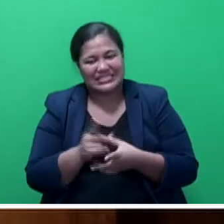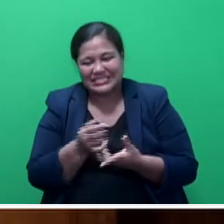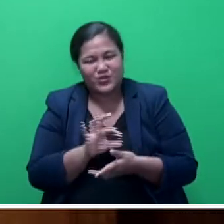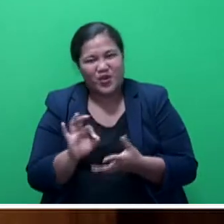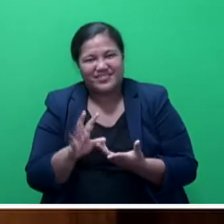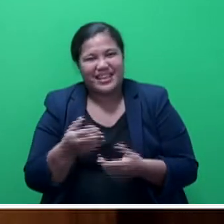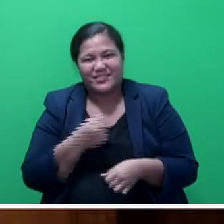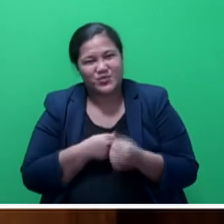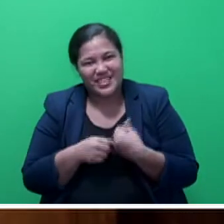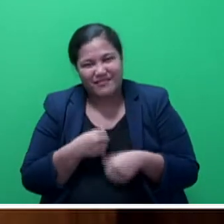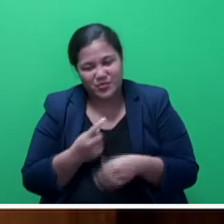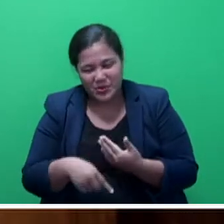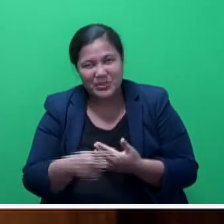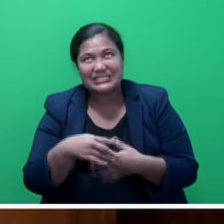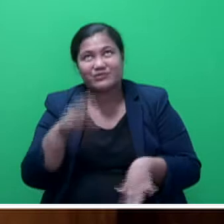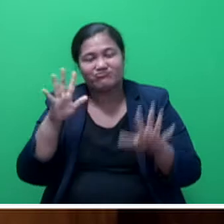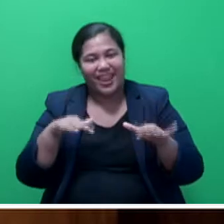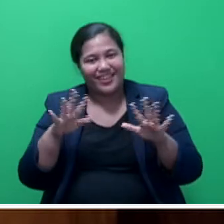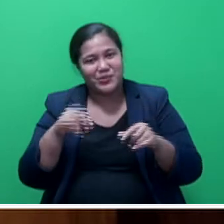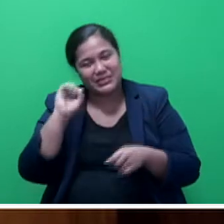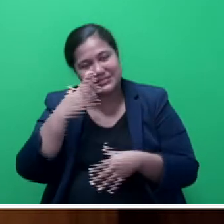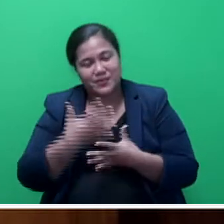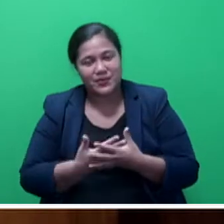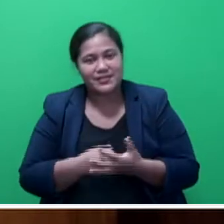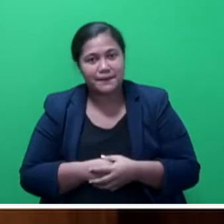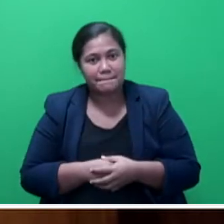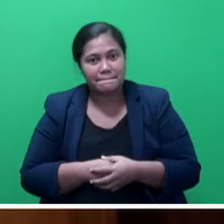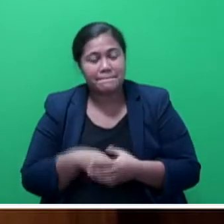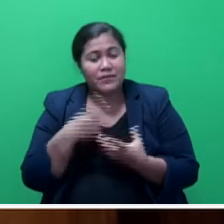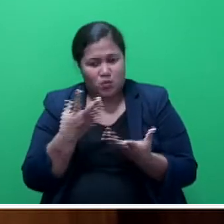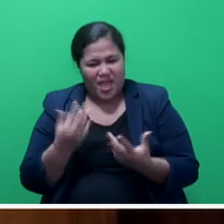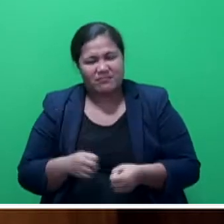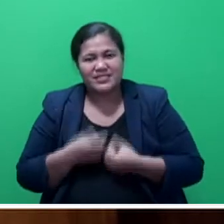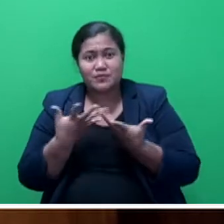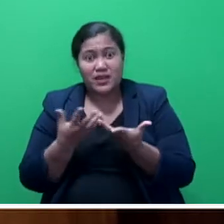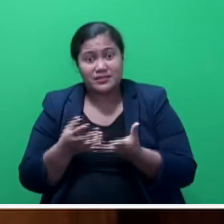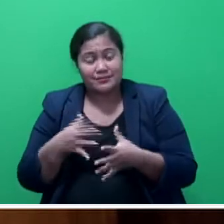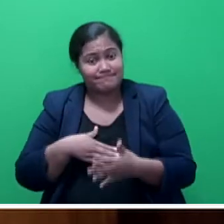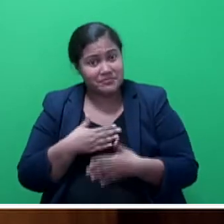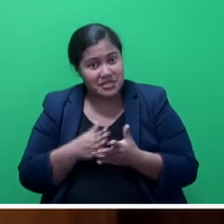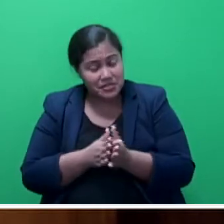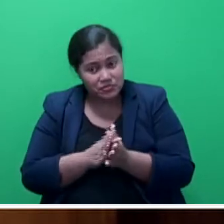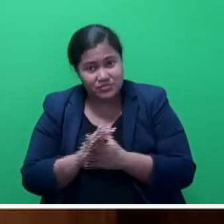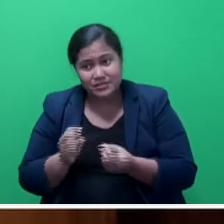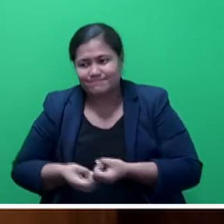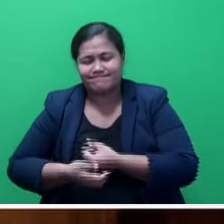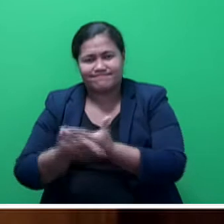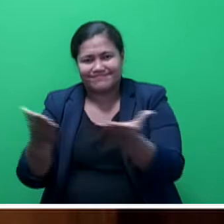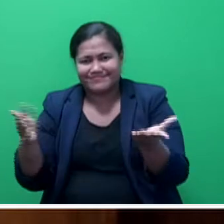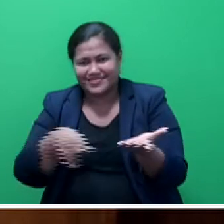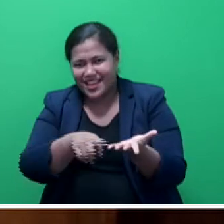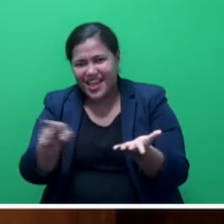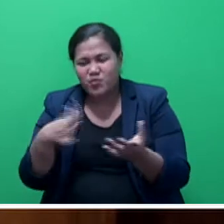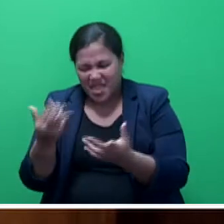the continuous rain that we are experiencing. So the expression of interest is out, and we have a preliminary meeting with the